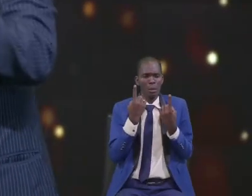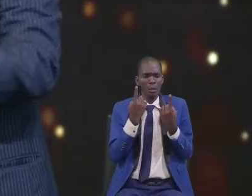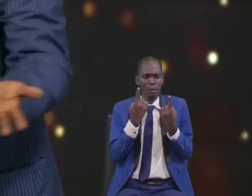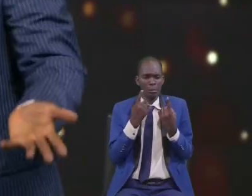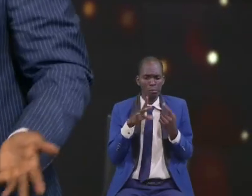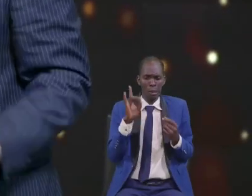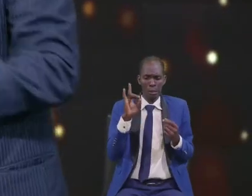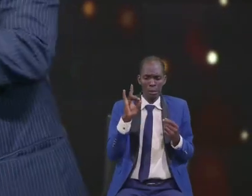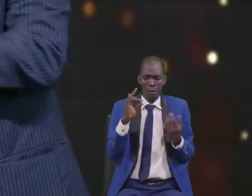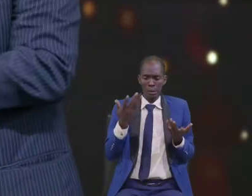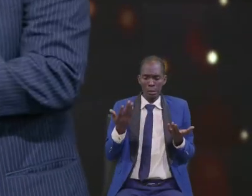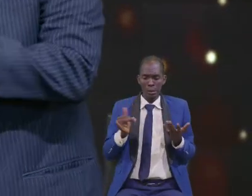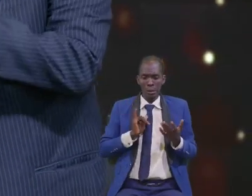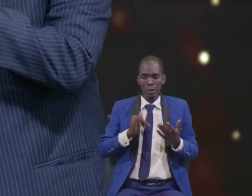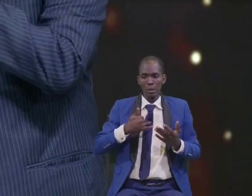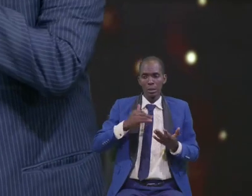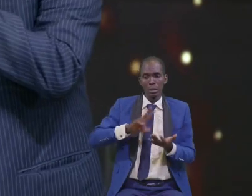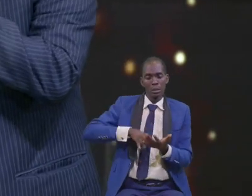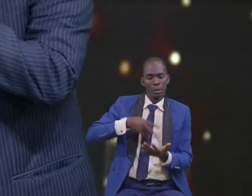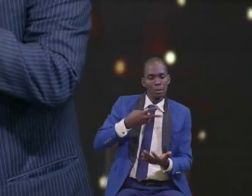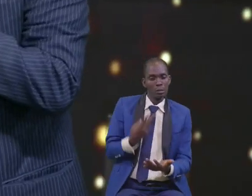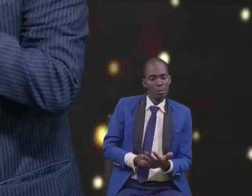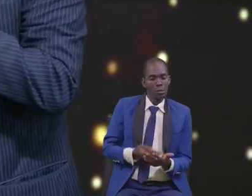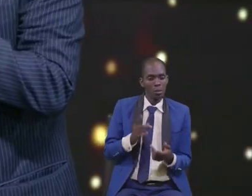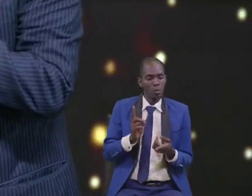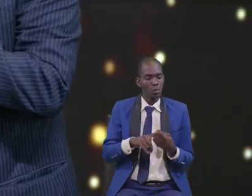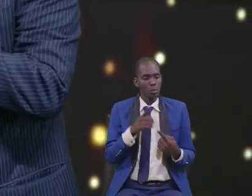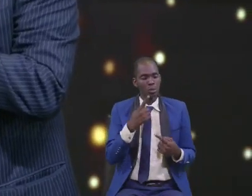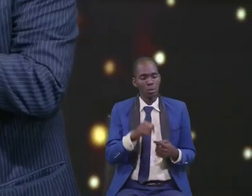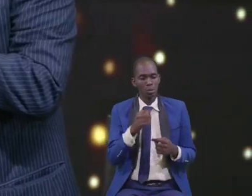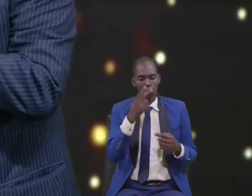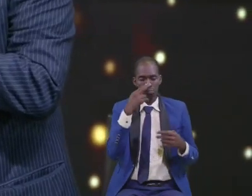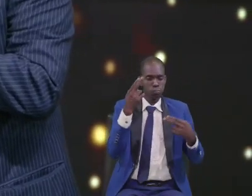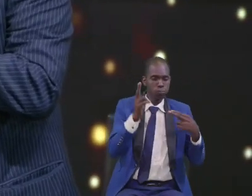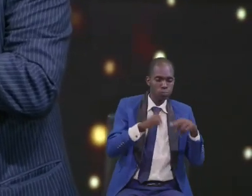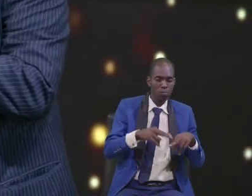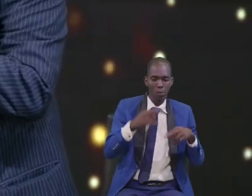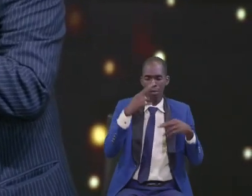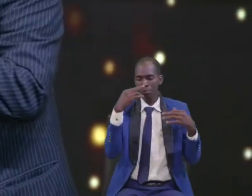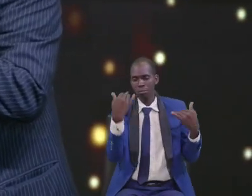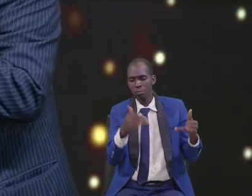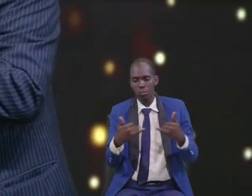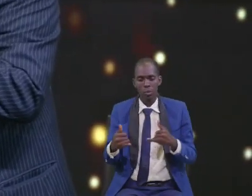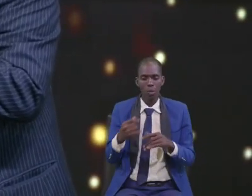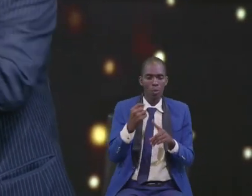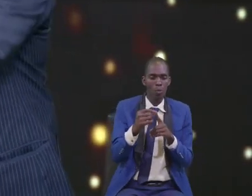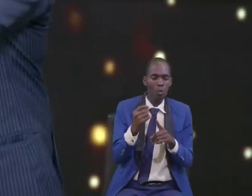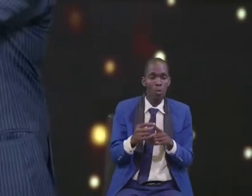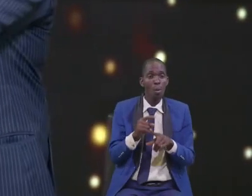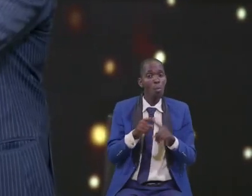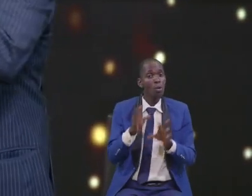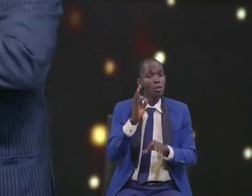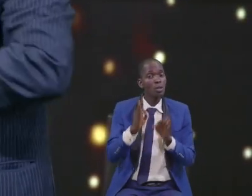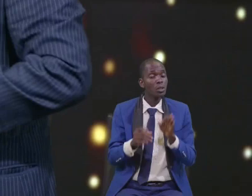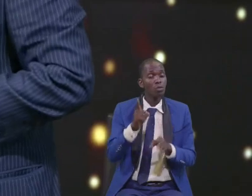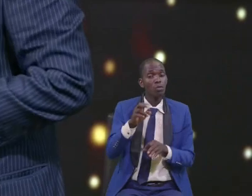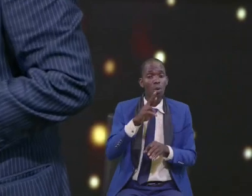before you realize you are falling. But if you are sober, if you're vigilant, if